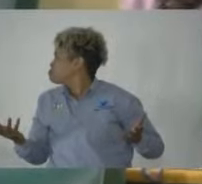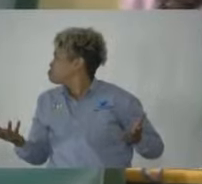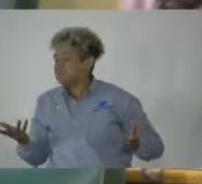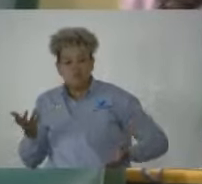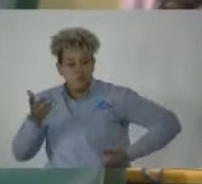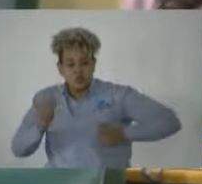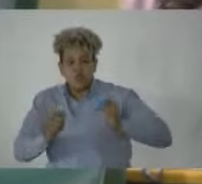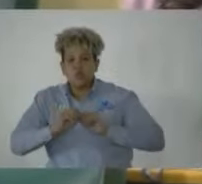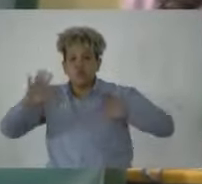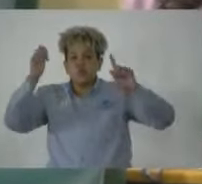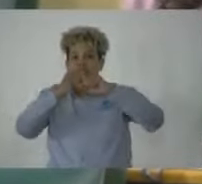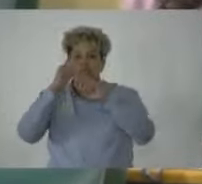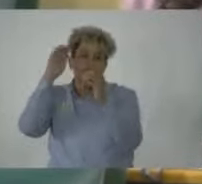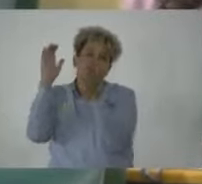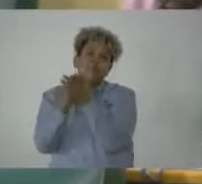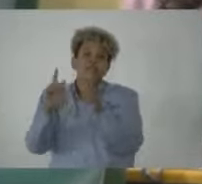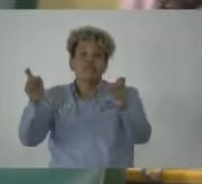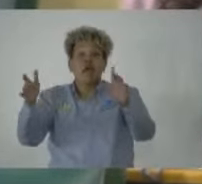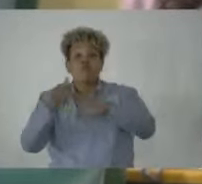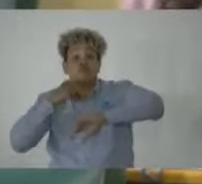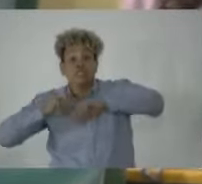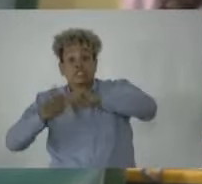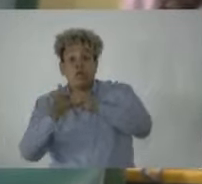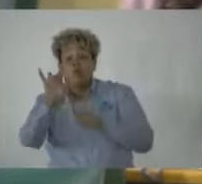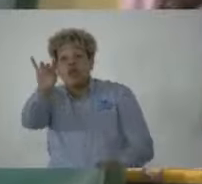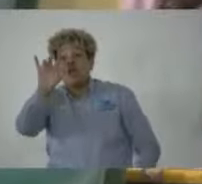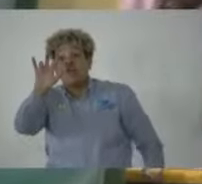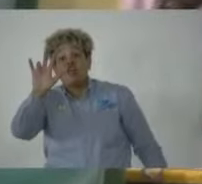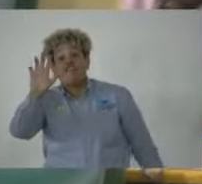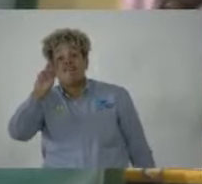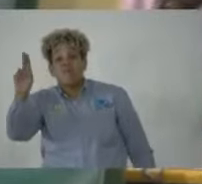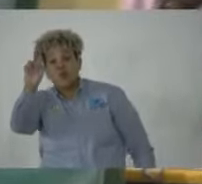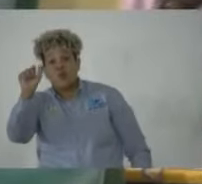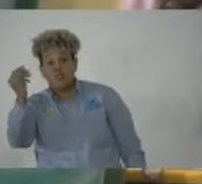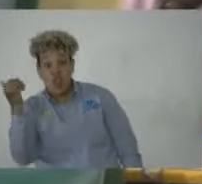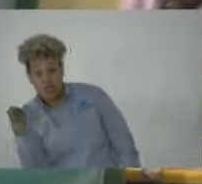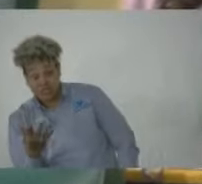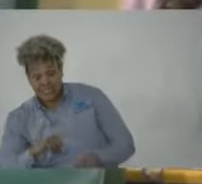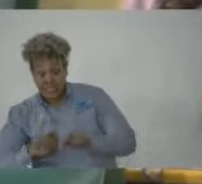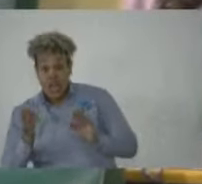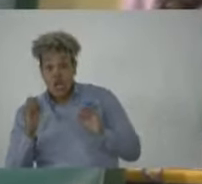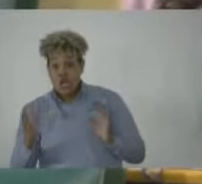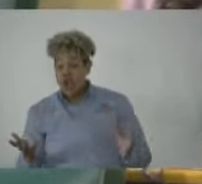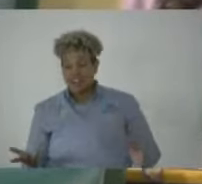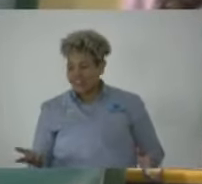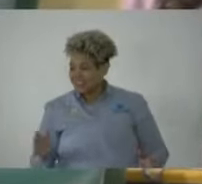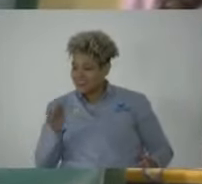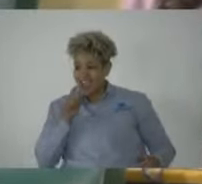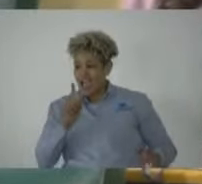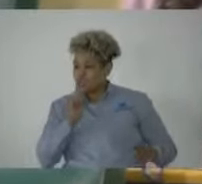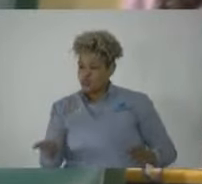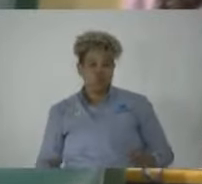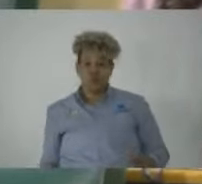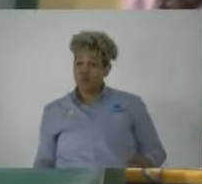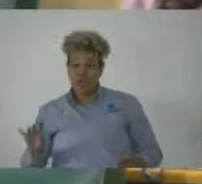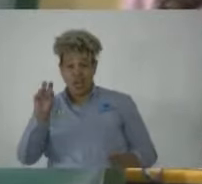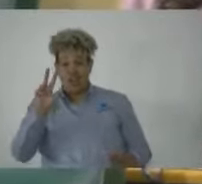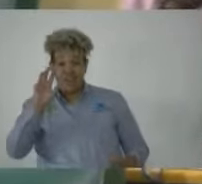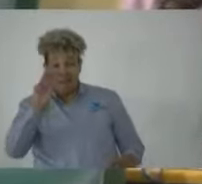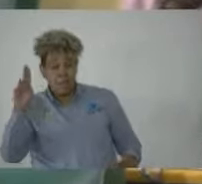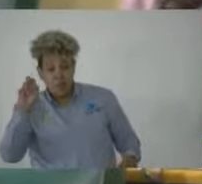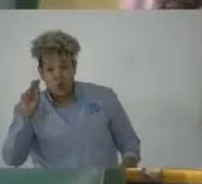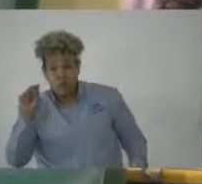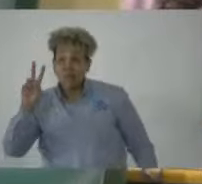believe that administration started with $835 million. Nothing no go so at all.